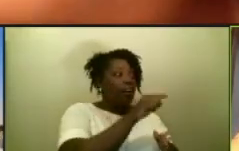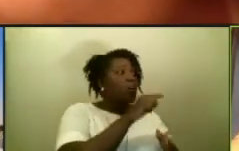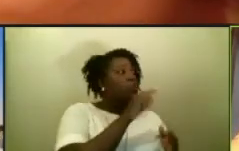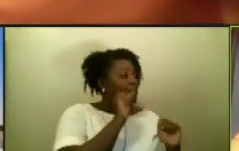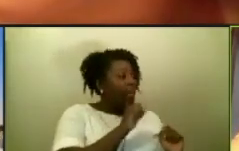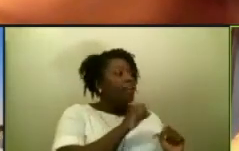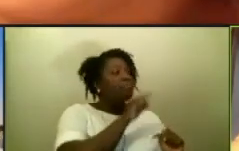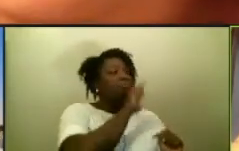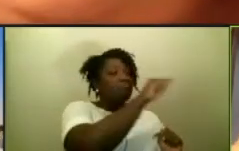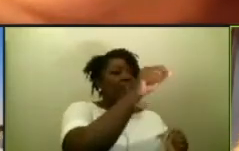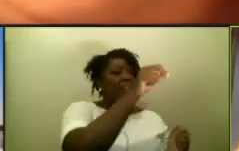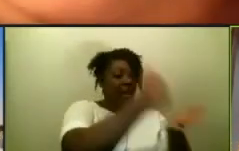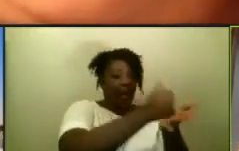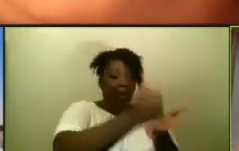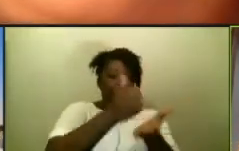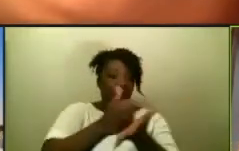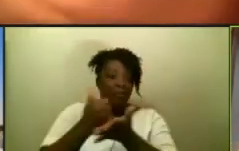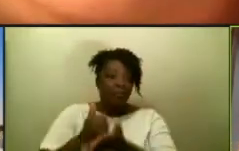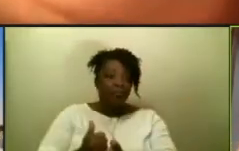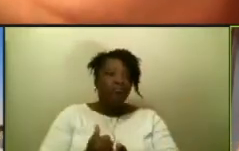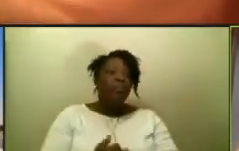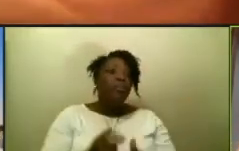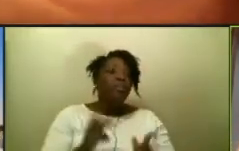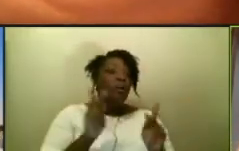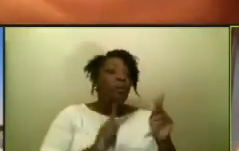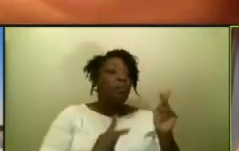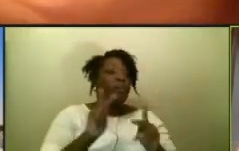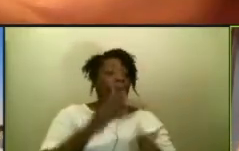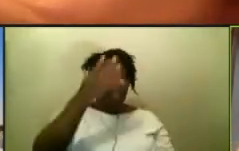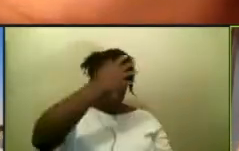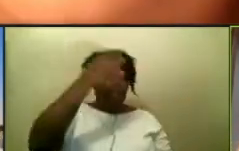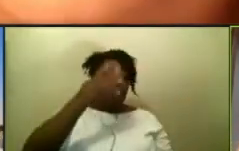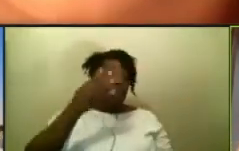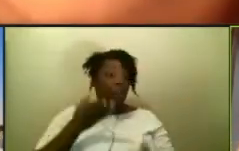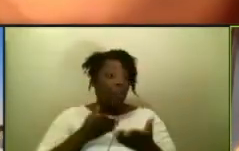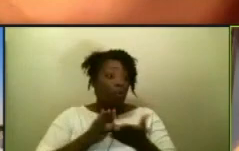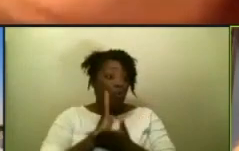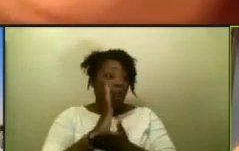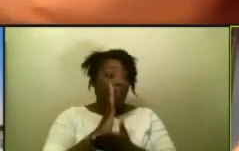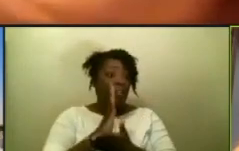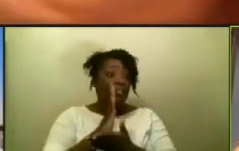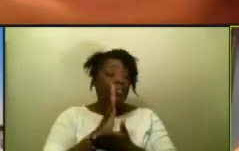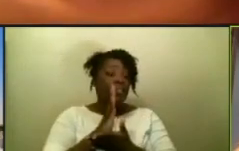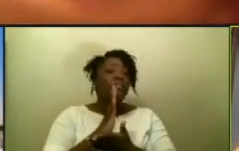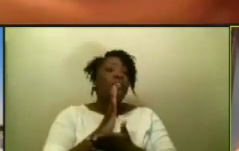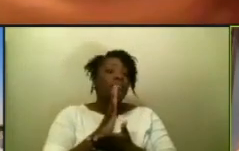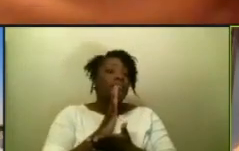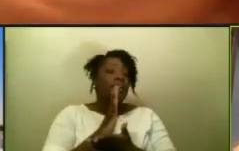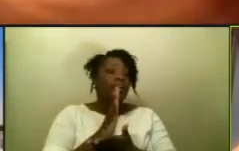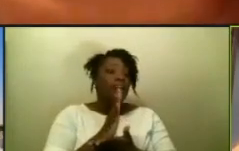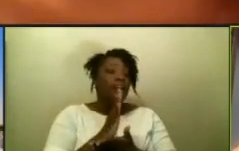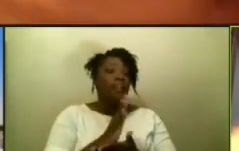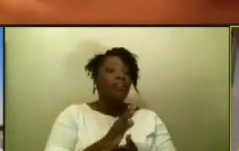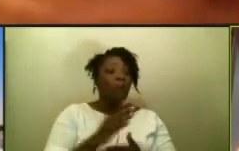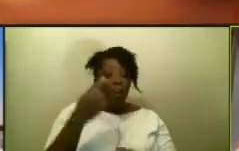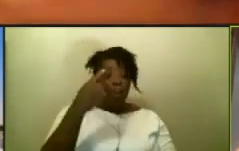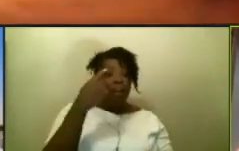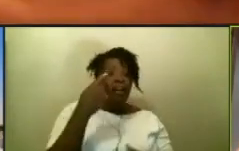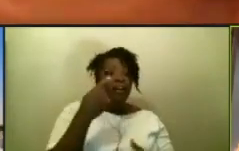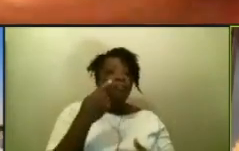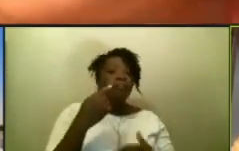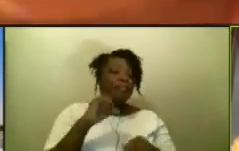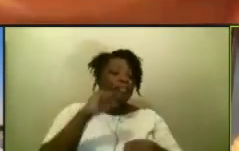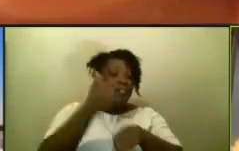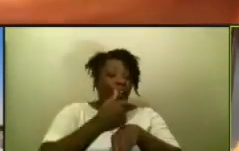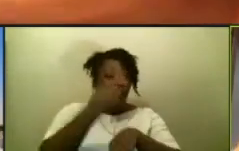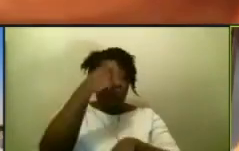the work of local immigrant rights organizers who already started donation funds for undocumented immigrants so that